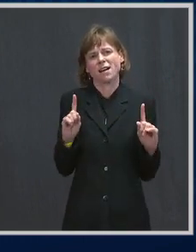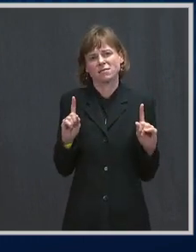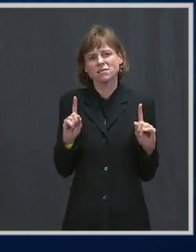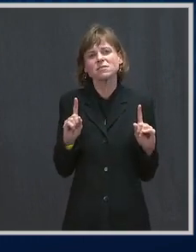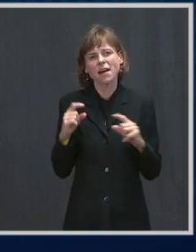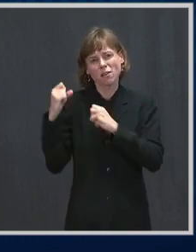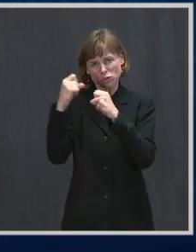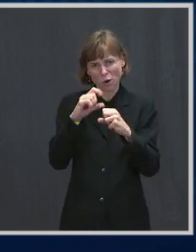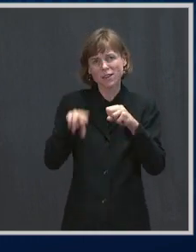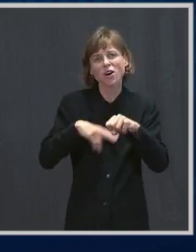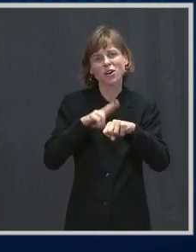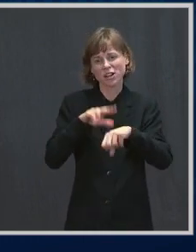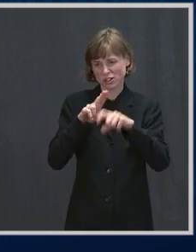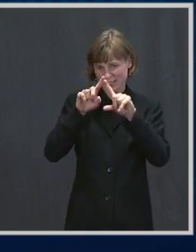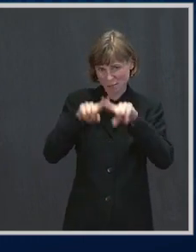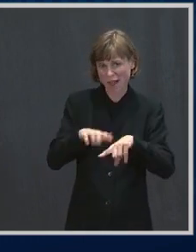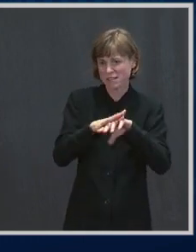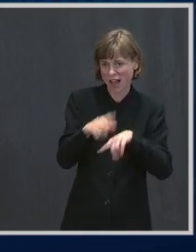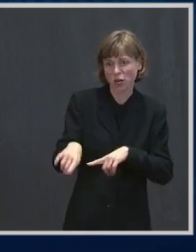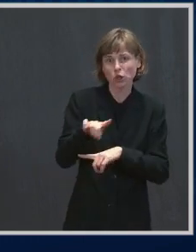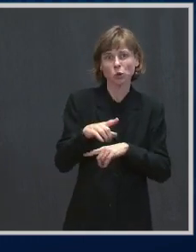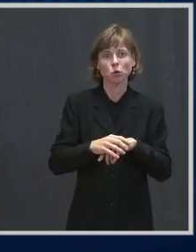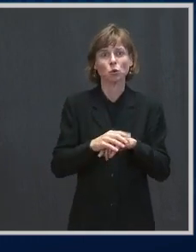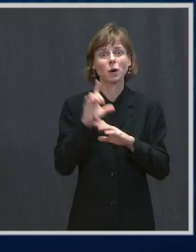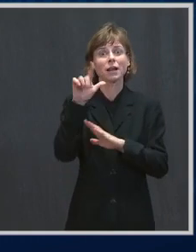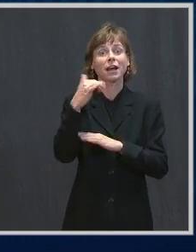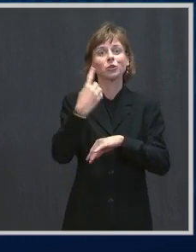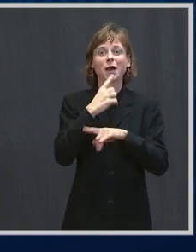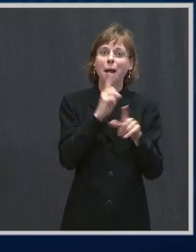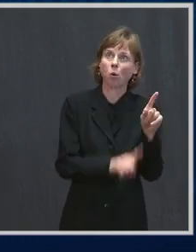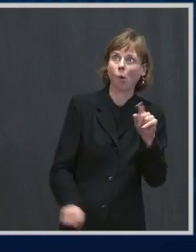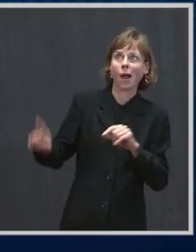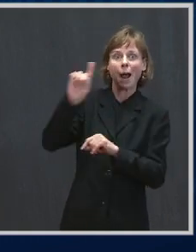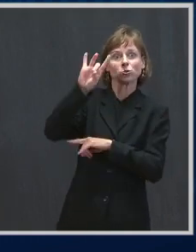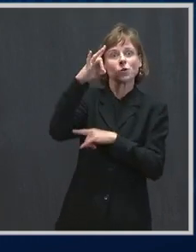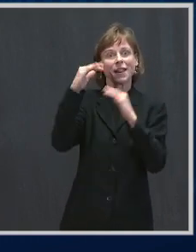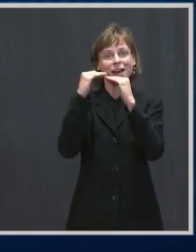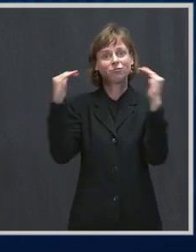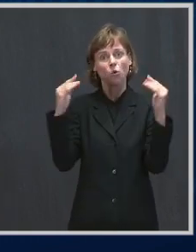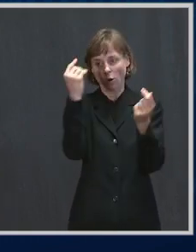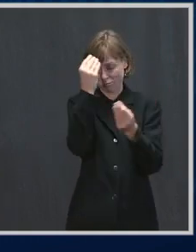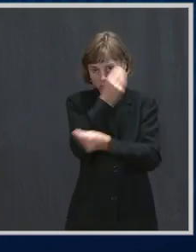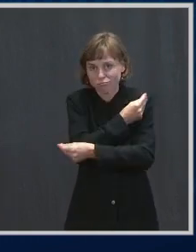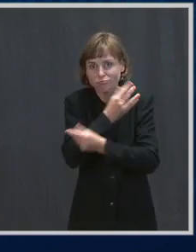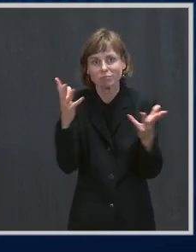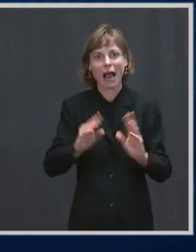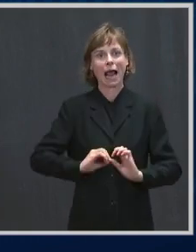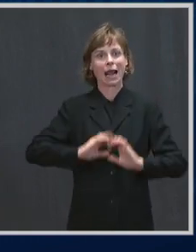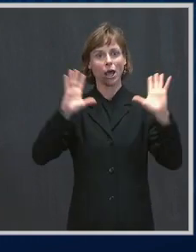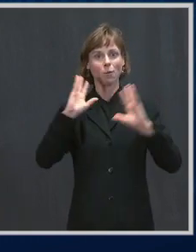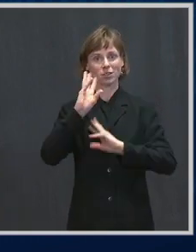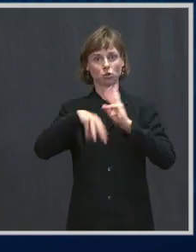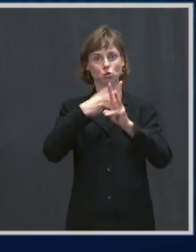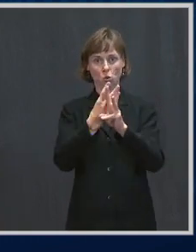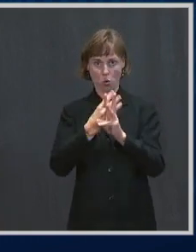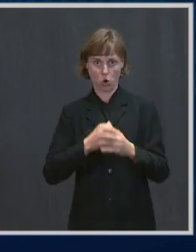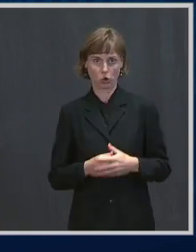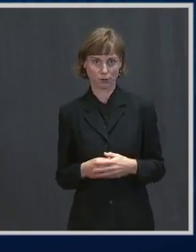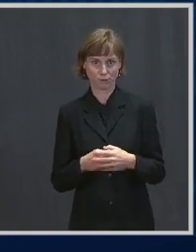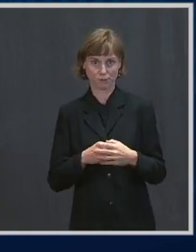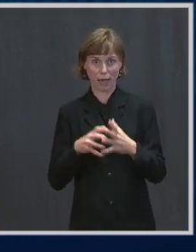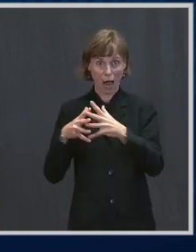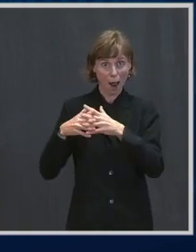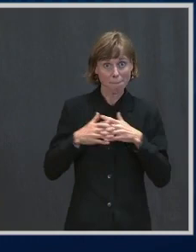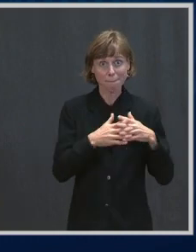on you. Later today, I'm going to go up on the 8th floor and send a clear message to the world.